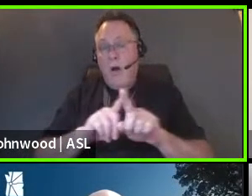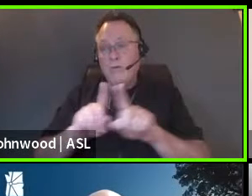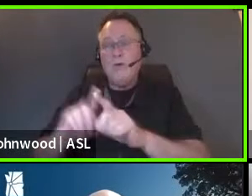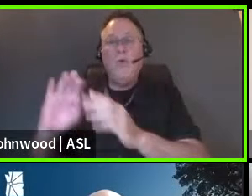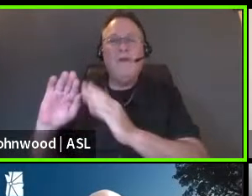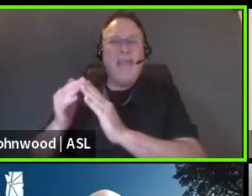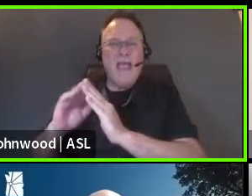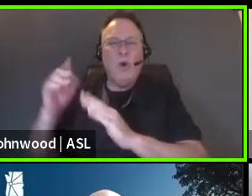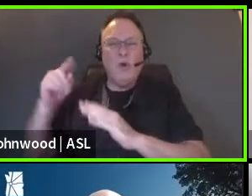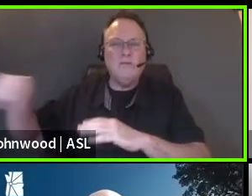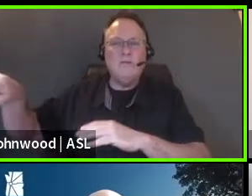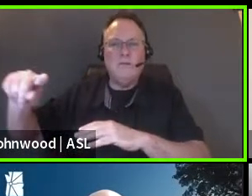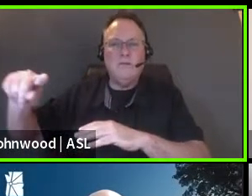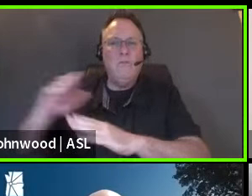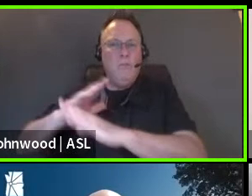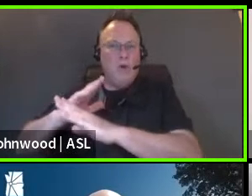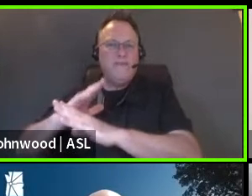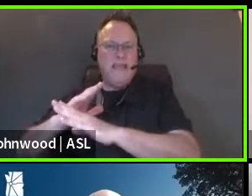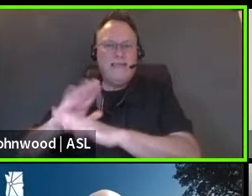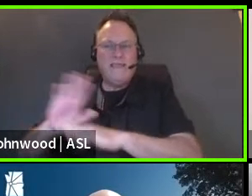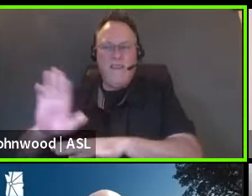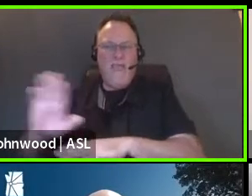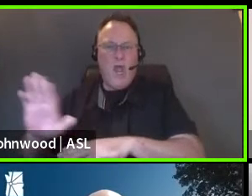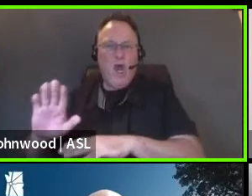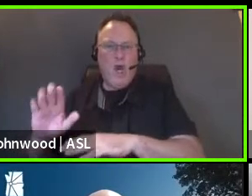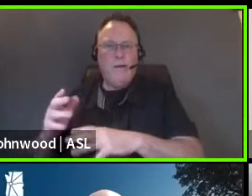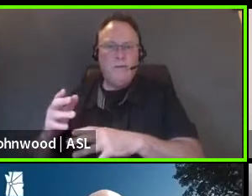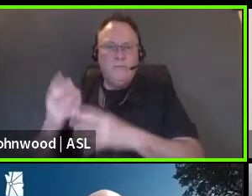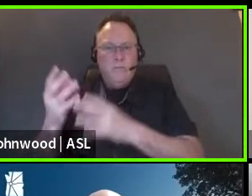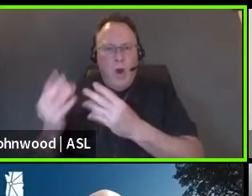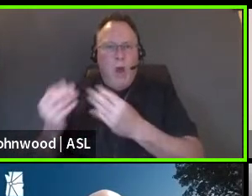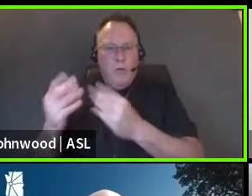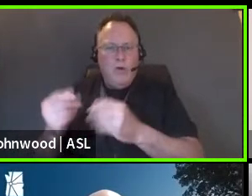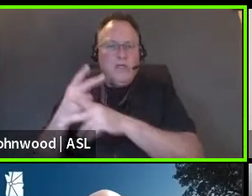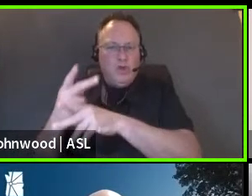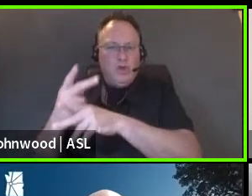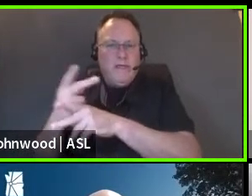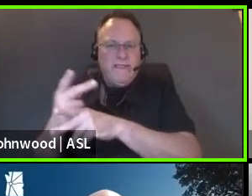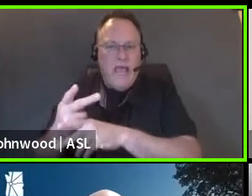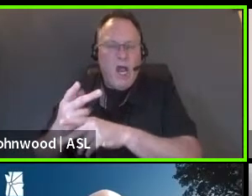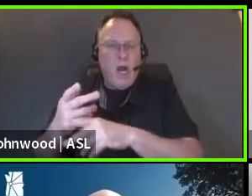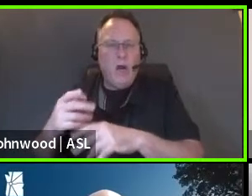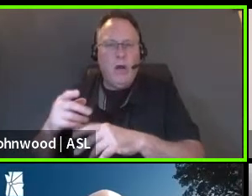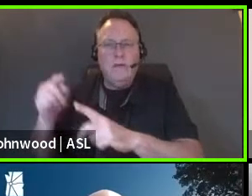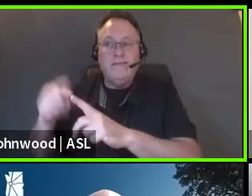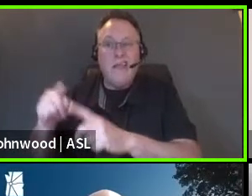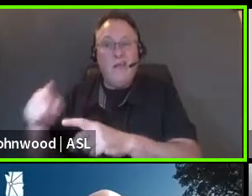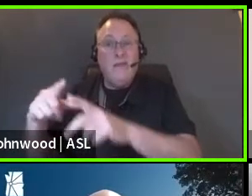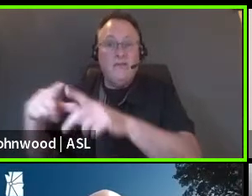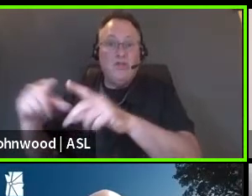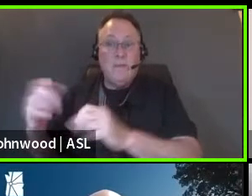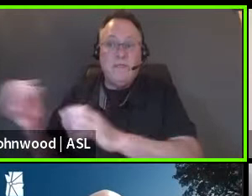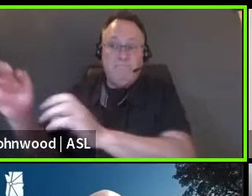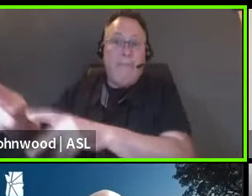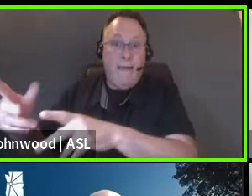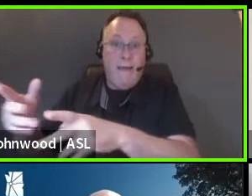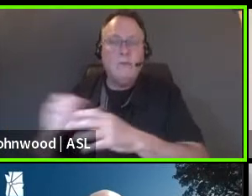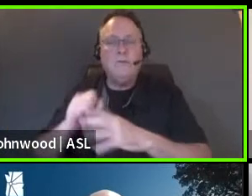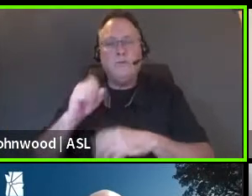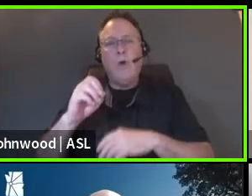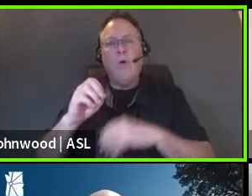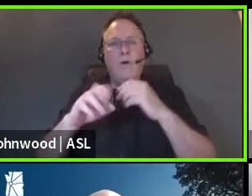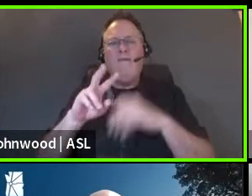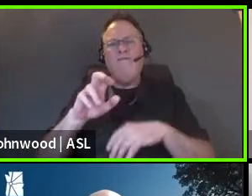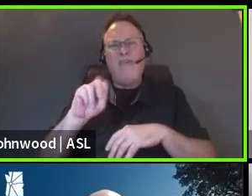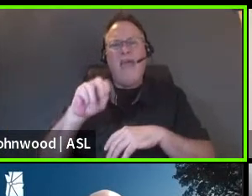that also protected their property and took care of it until they got back. And so, but Vanport